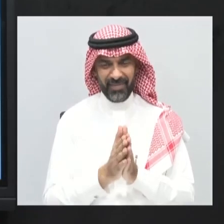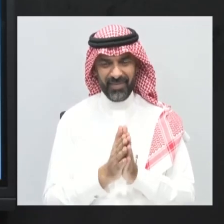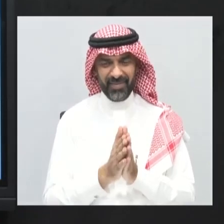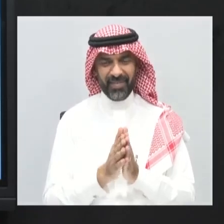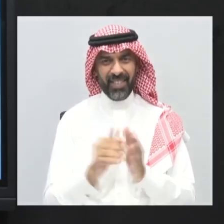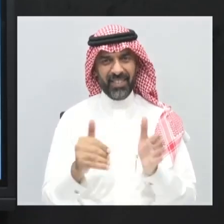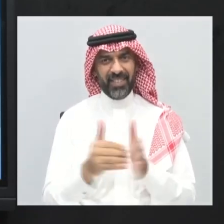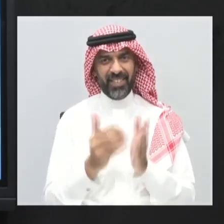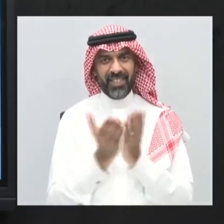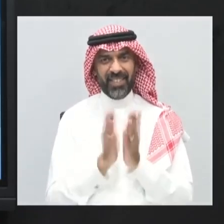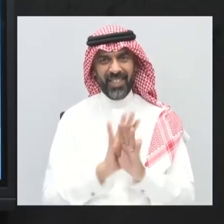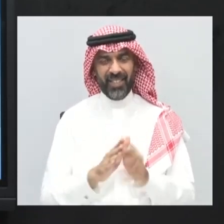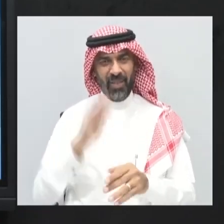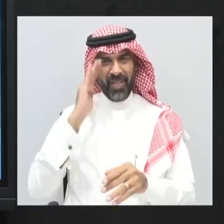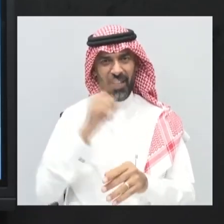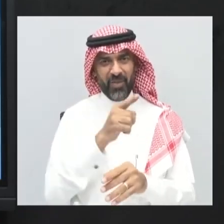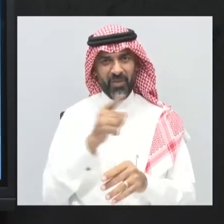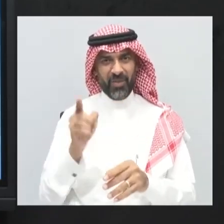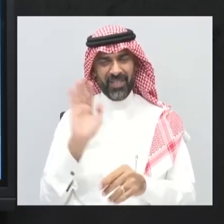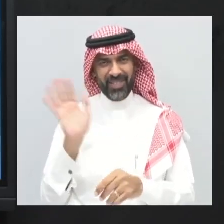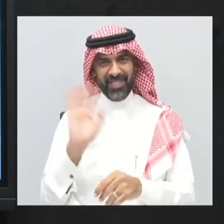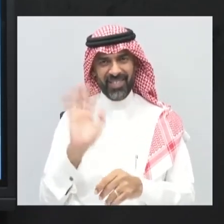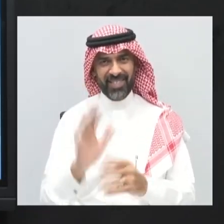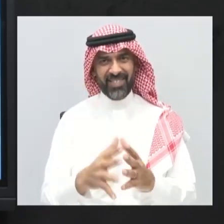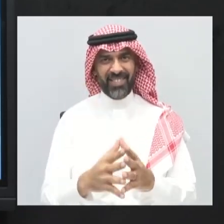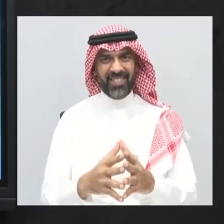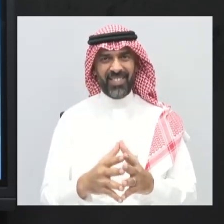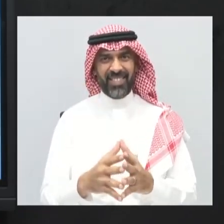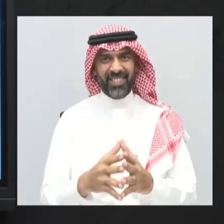And that's it for today, boys and girls. Thank you so much. I'll see you again next time. See you soon.